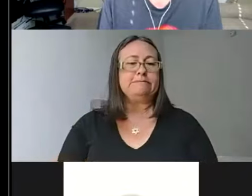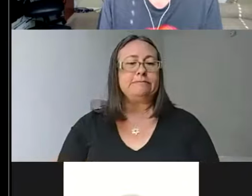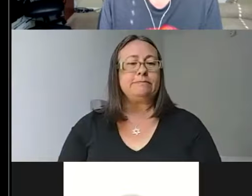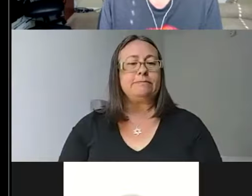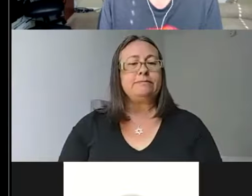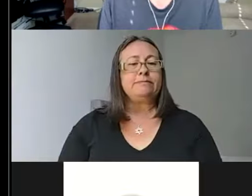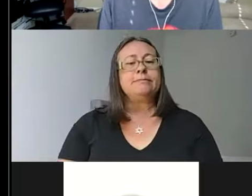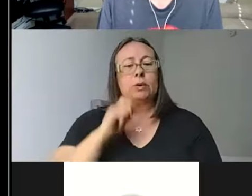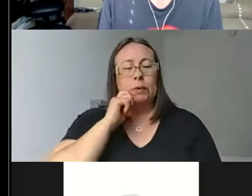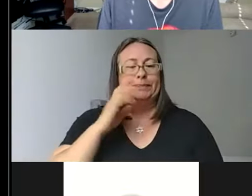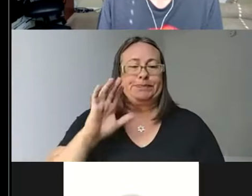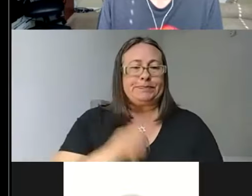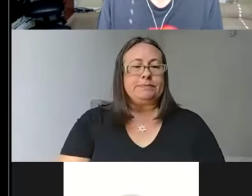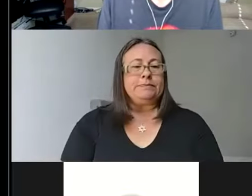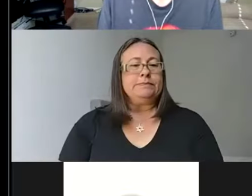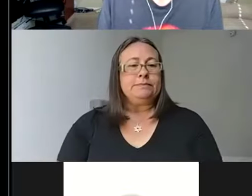Cool.